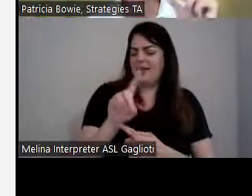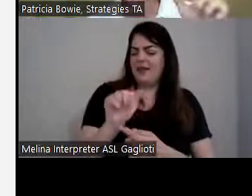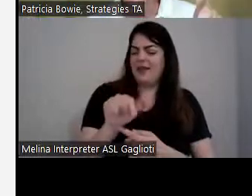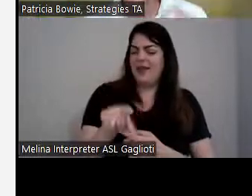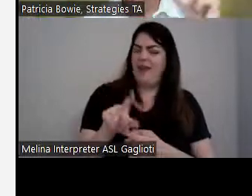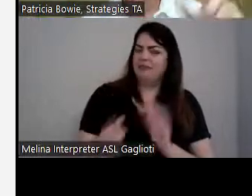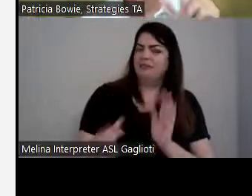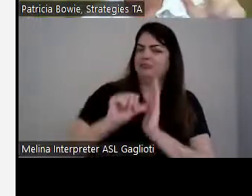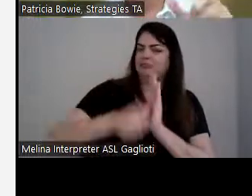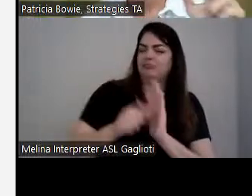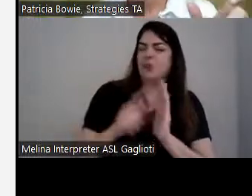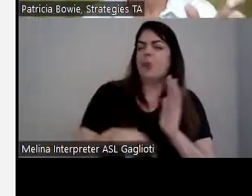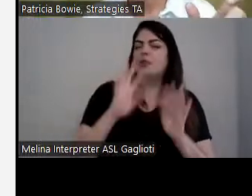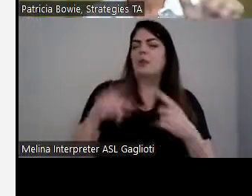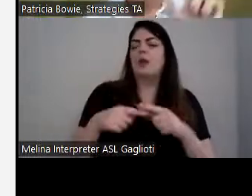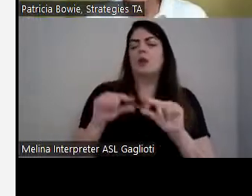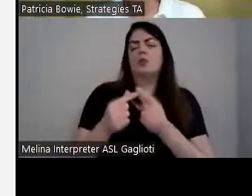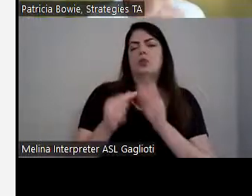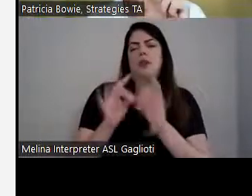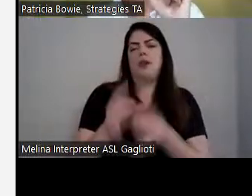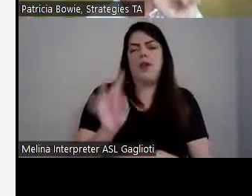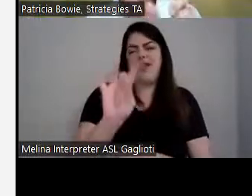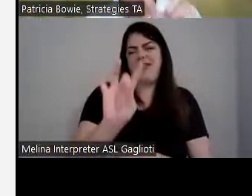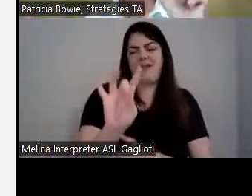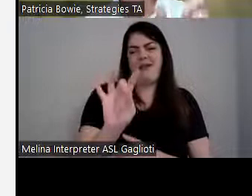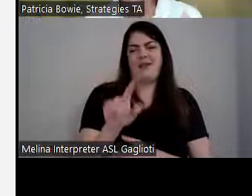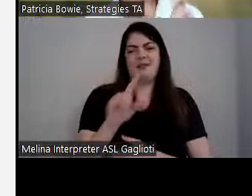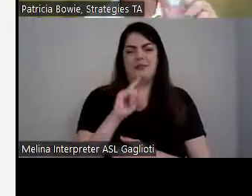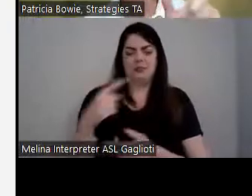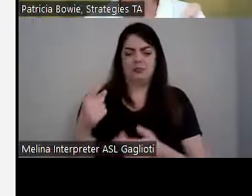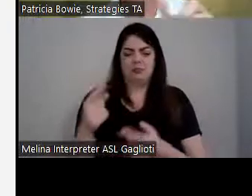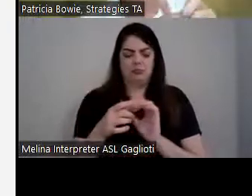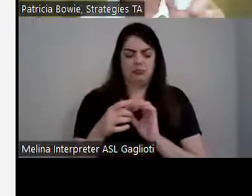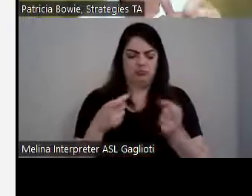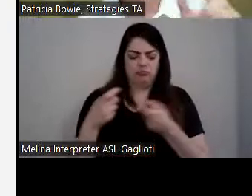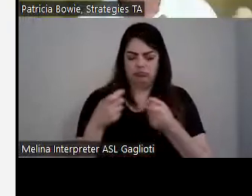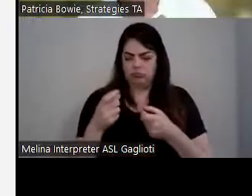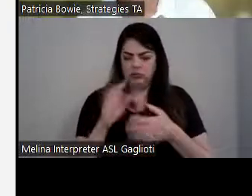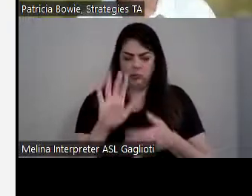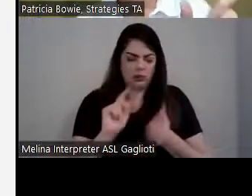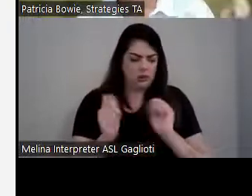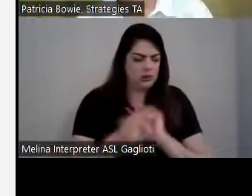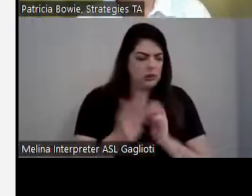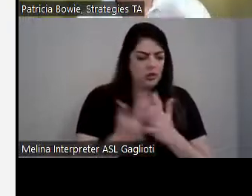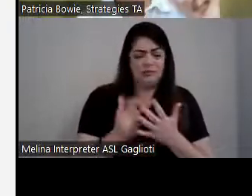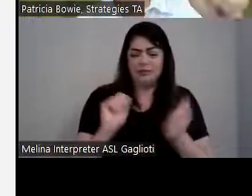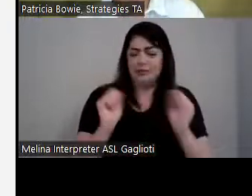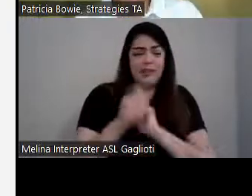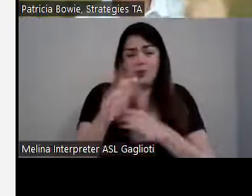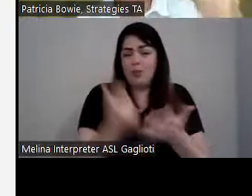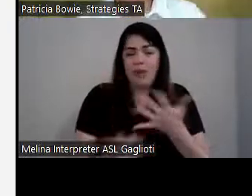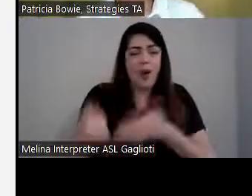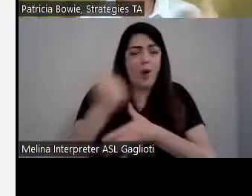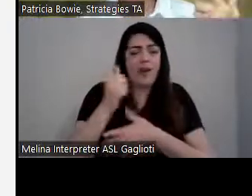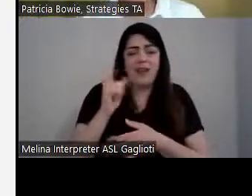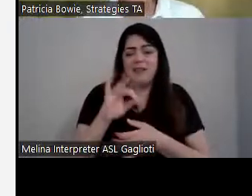right? Like helping manage the change and actually change your priorities if it's not working, right? So how do